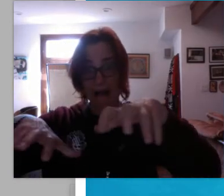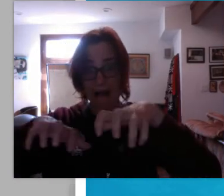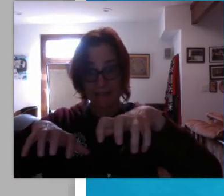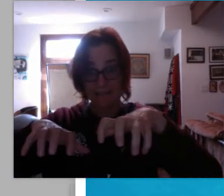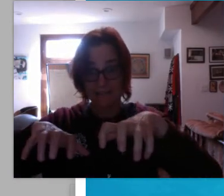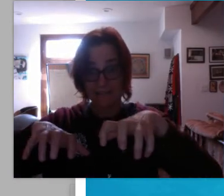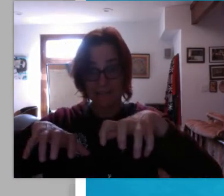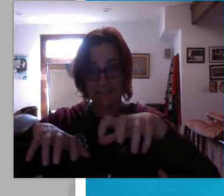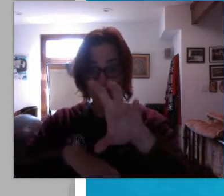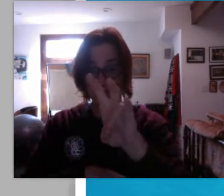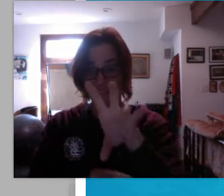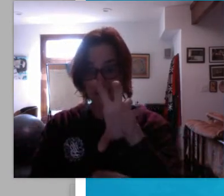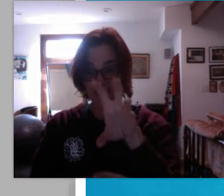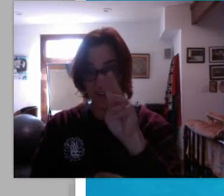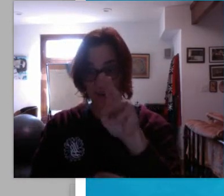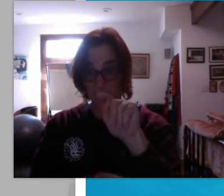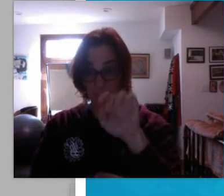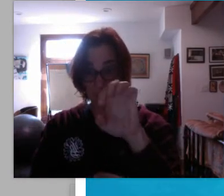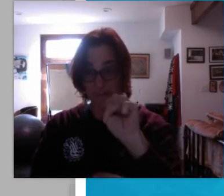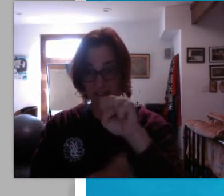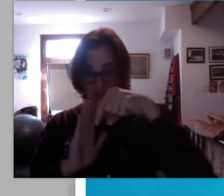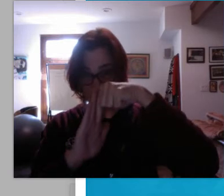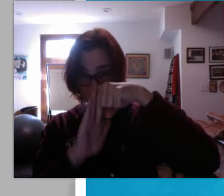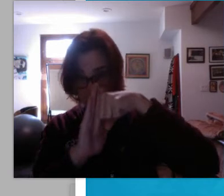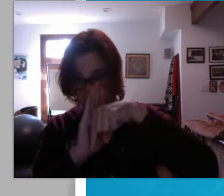that is 700 meters,